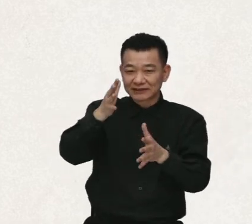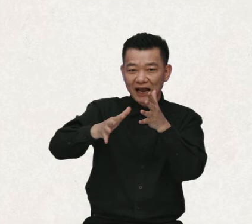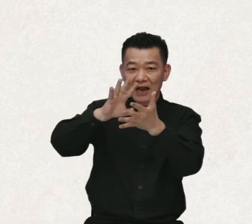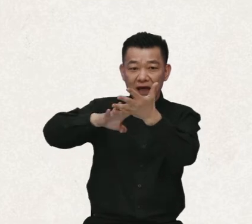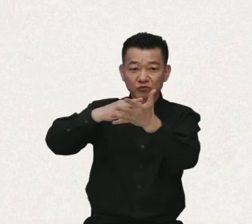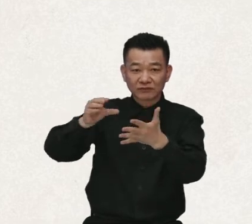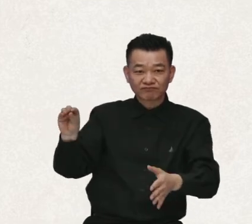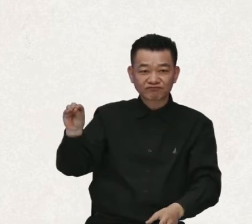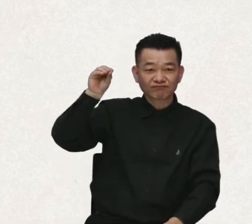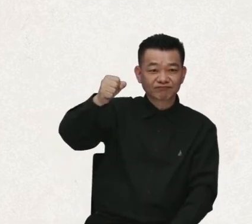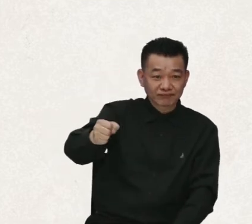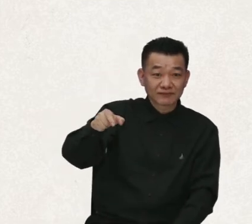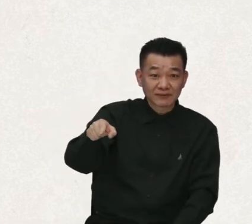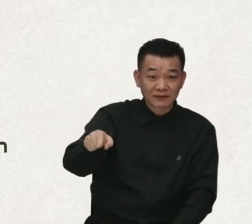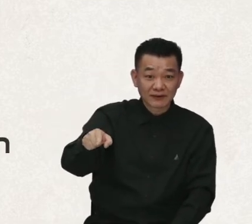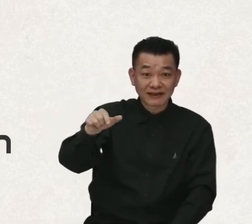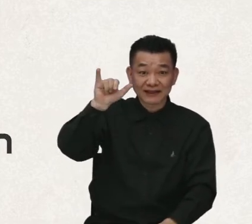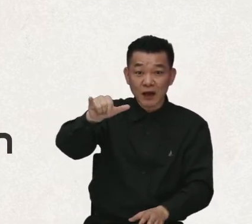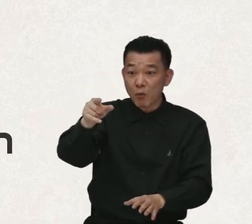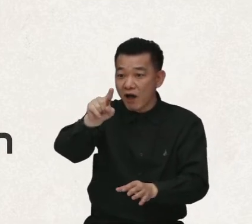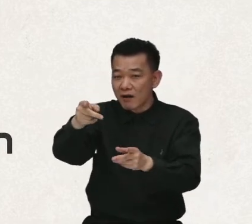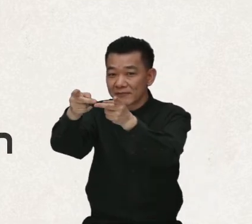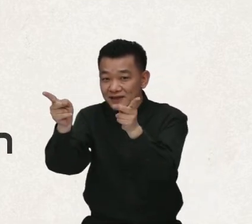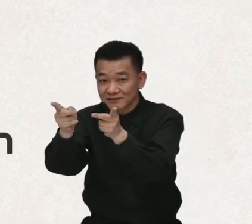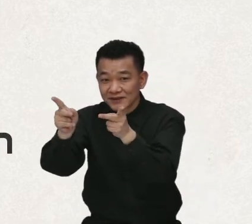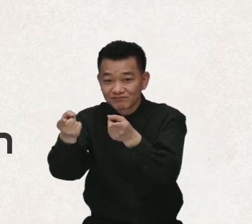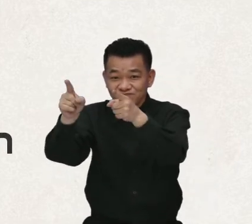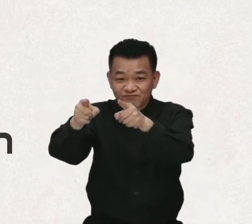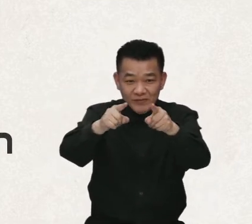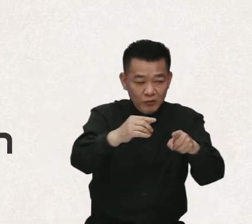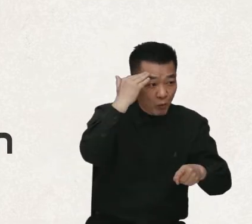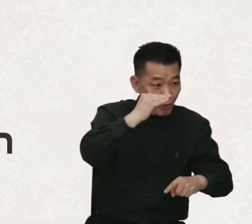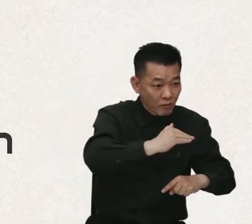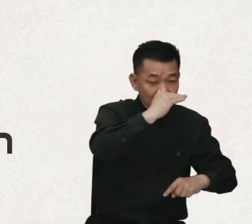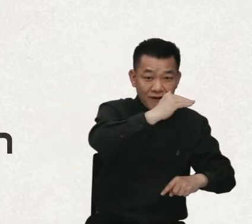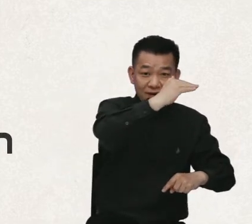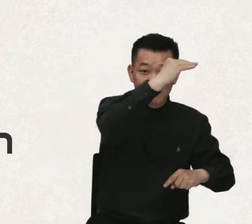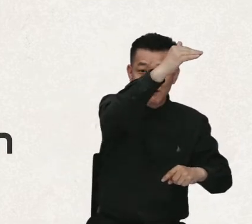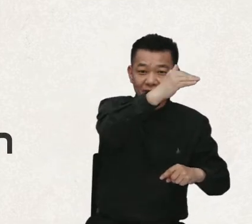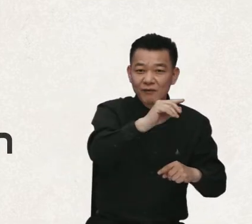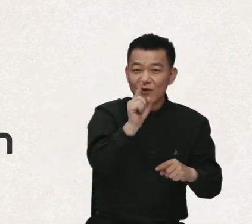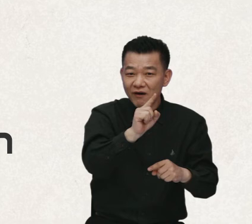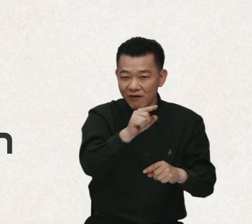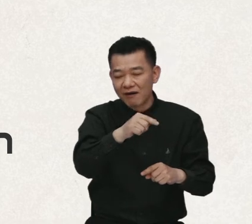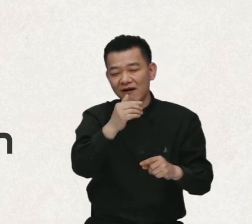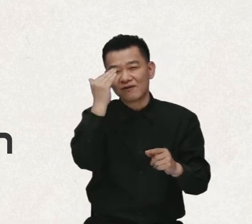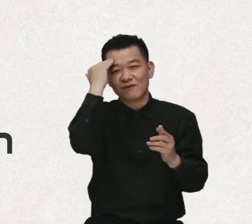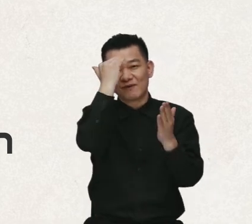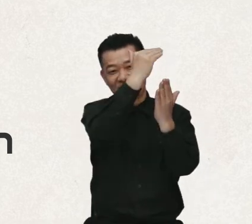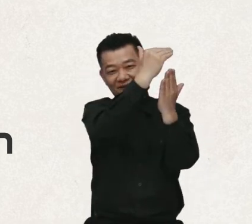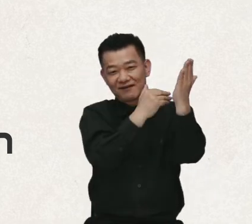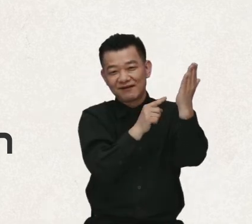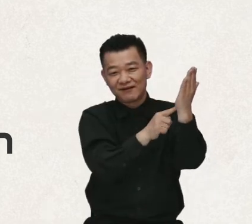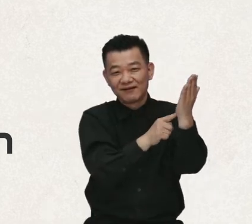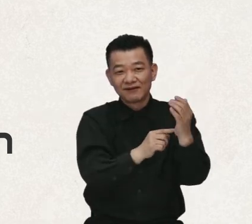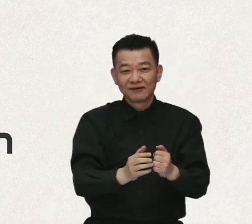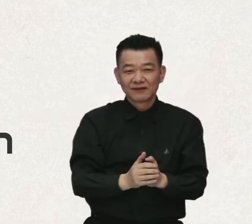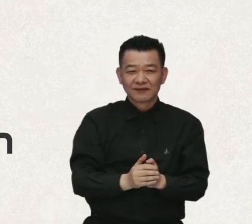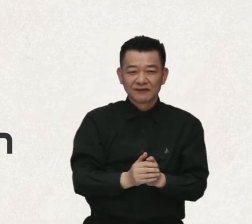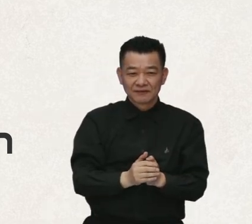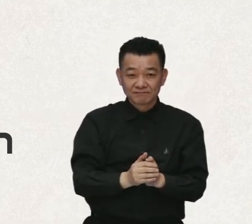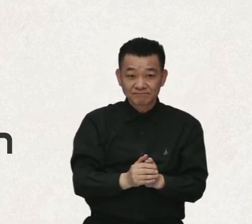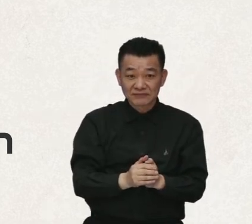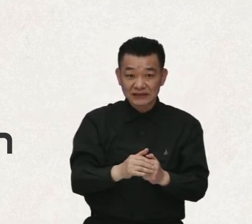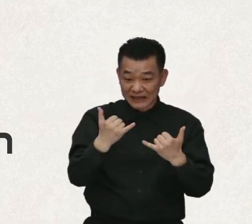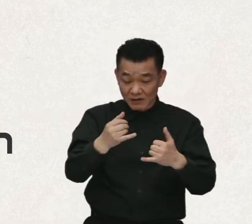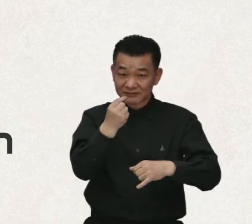in sign language so that everyone can access information such as the local status, guidelines for each level of social distancing,